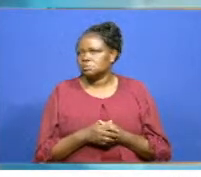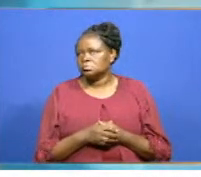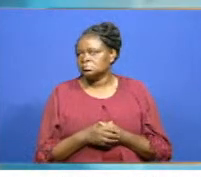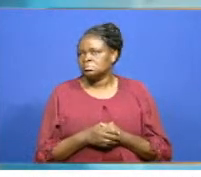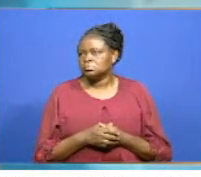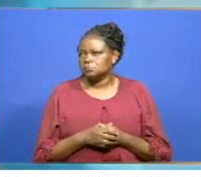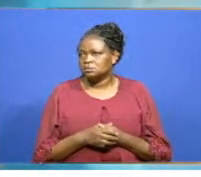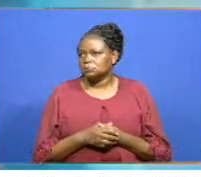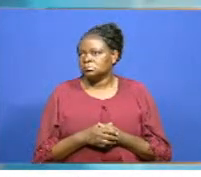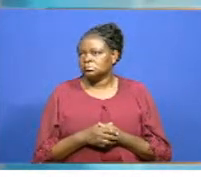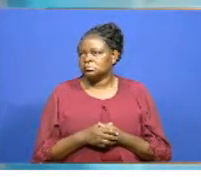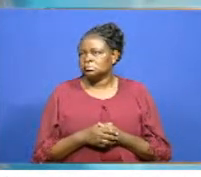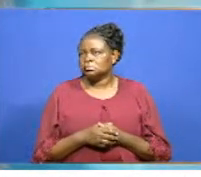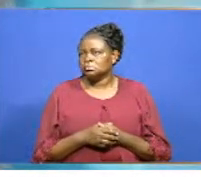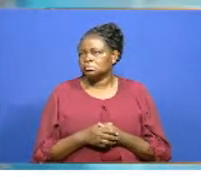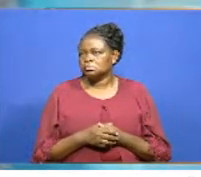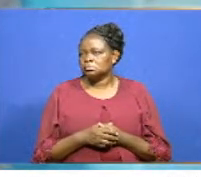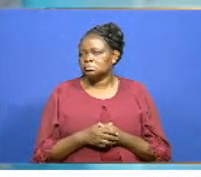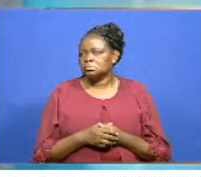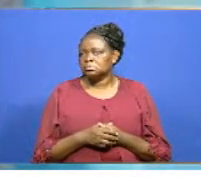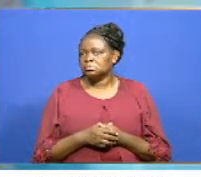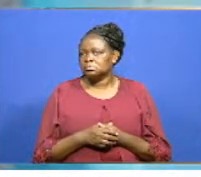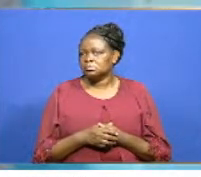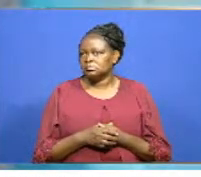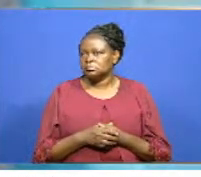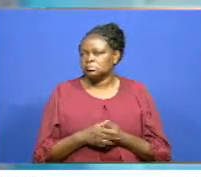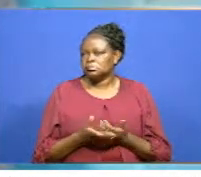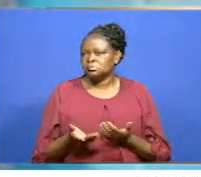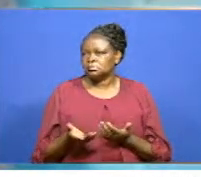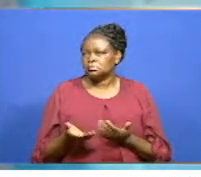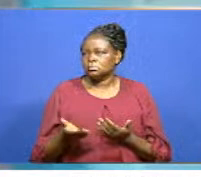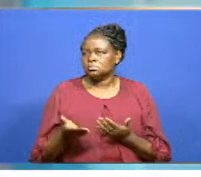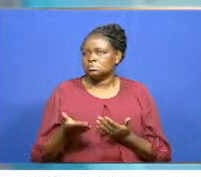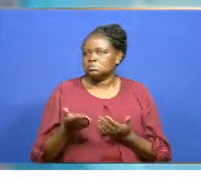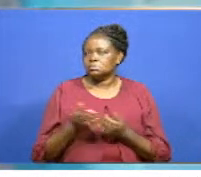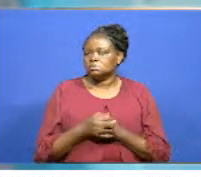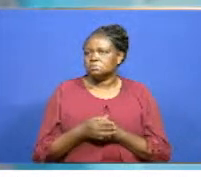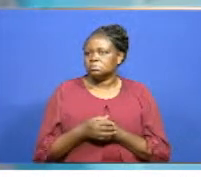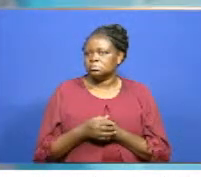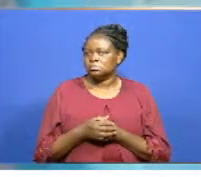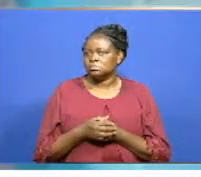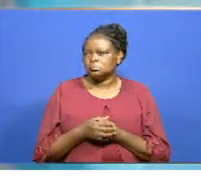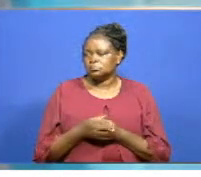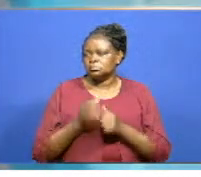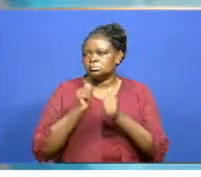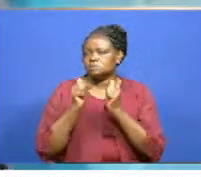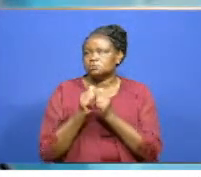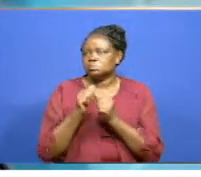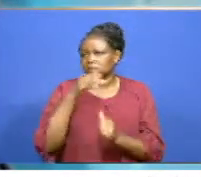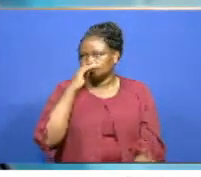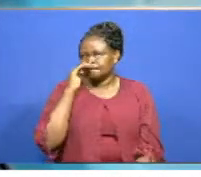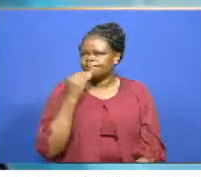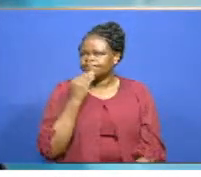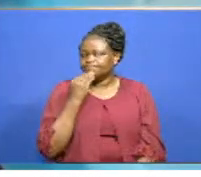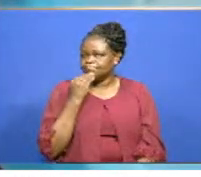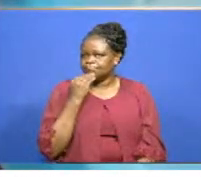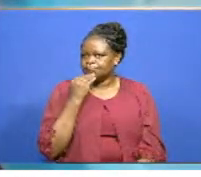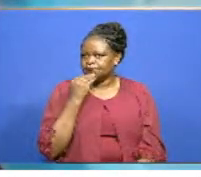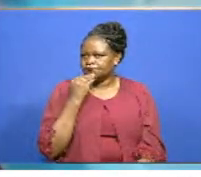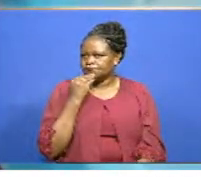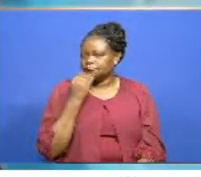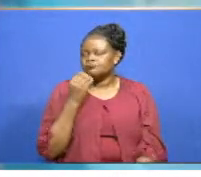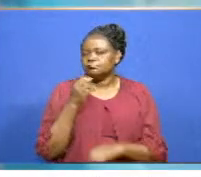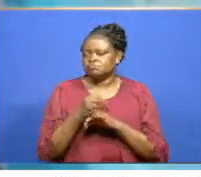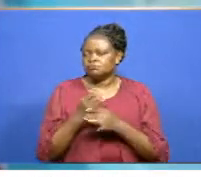checkmate Honorable Musalia Mudavadi on behalf of Raila Odinga. That's the reality there. What my friend was talking about, that